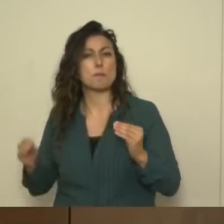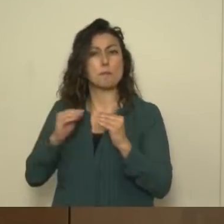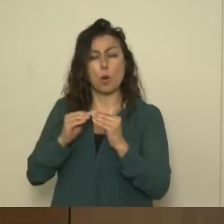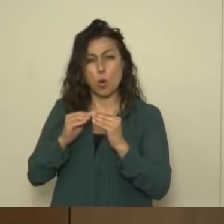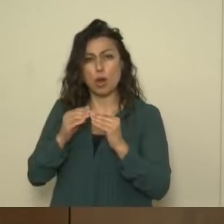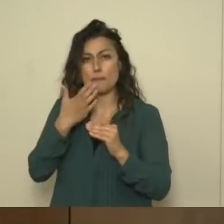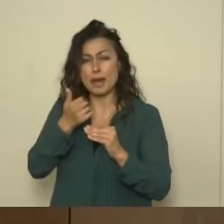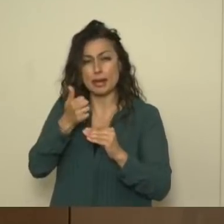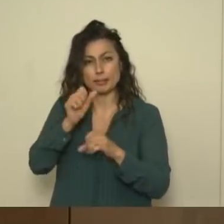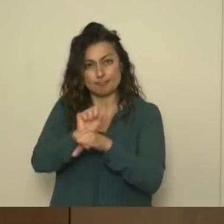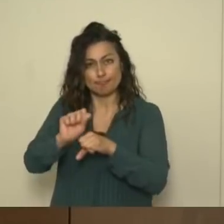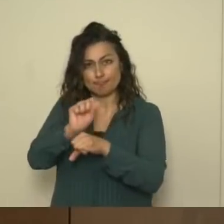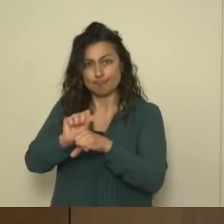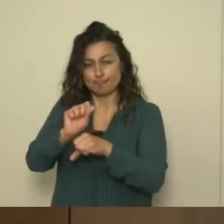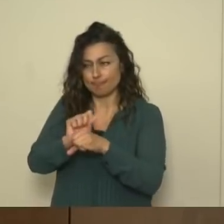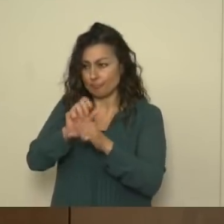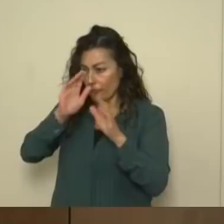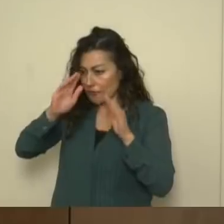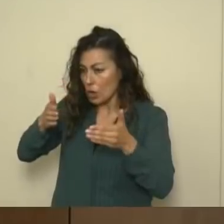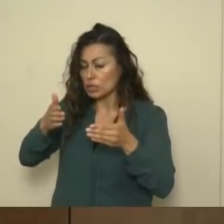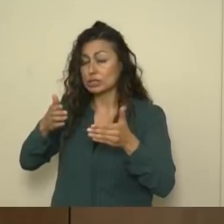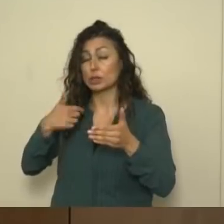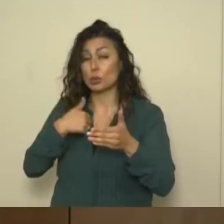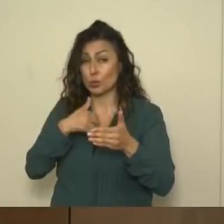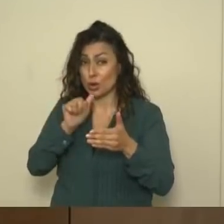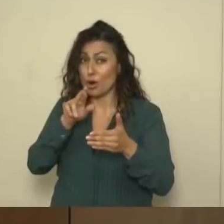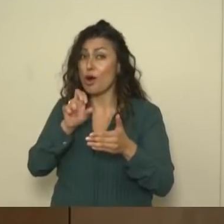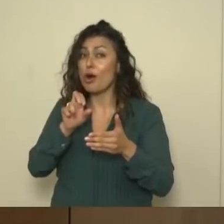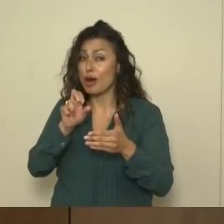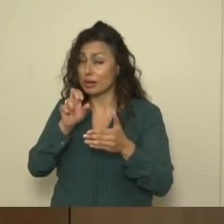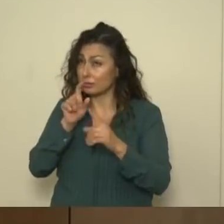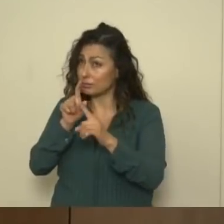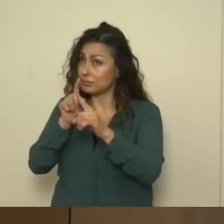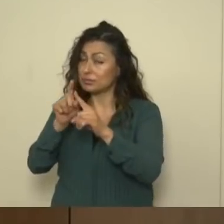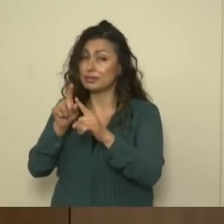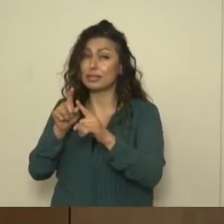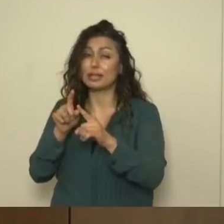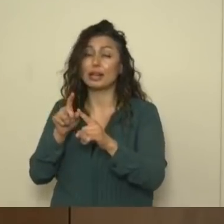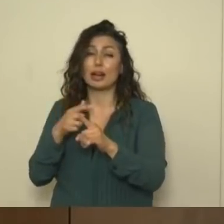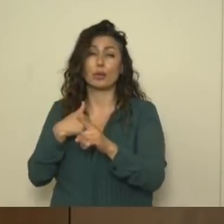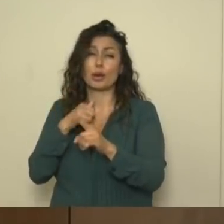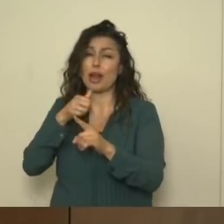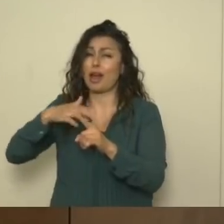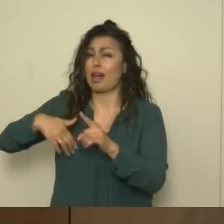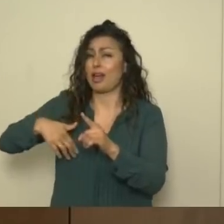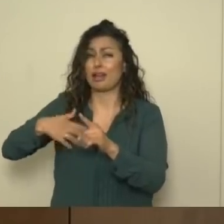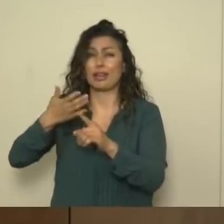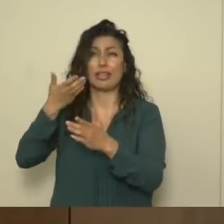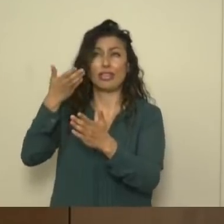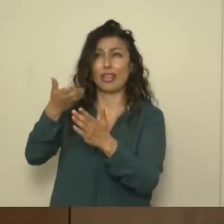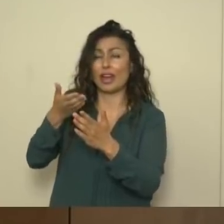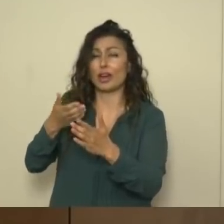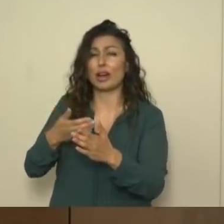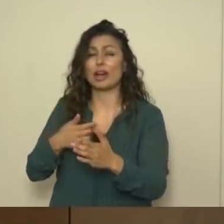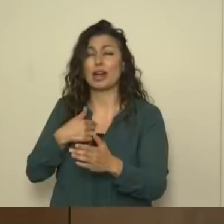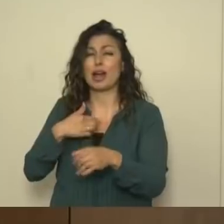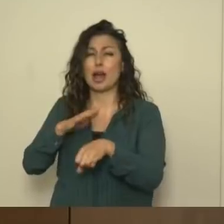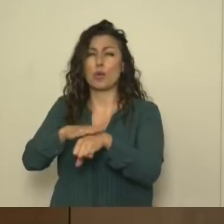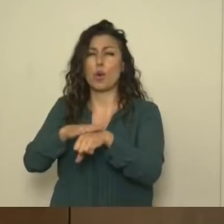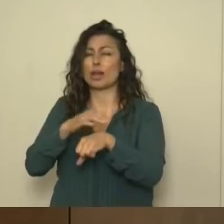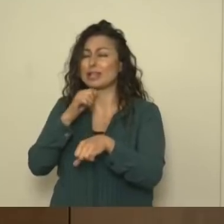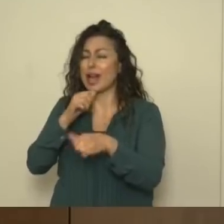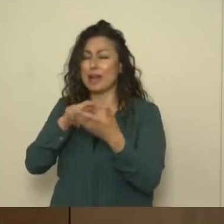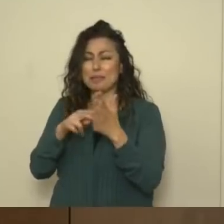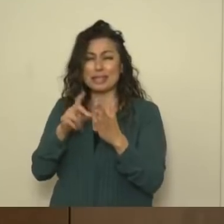this. We are doing it. We're not quite there. I warned everyone. It sounds like I didn't mean it to sound like that